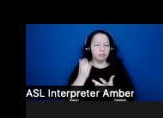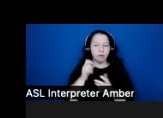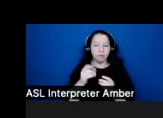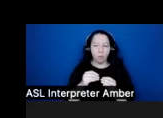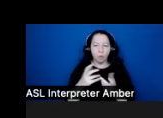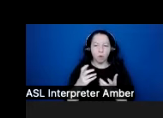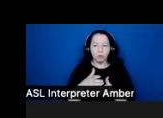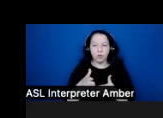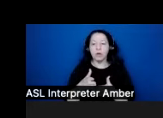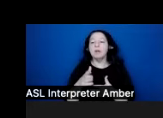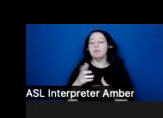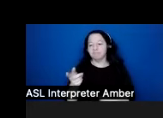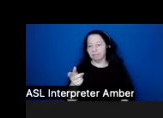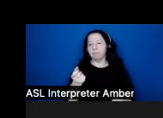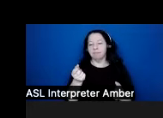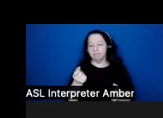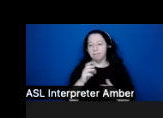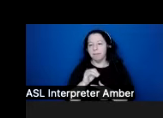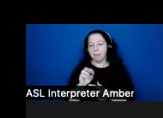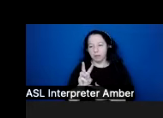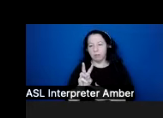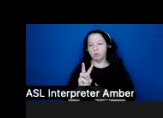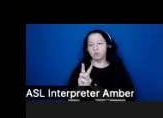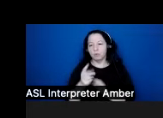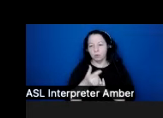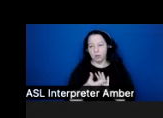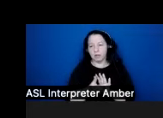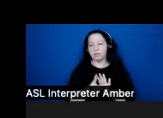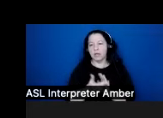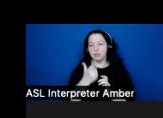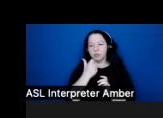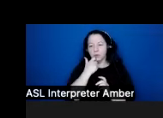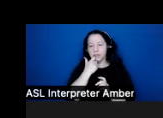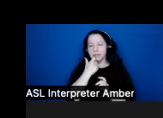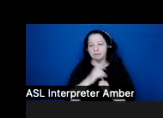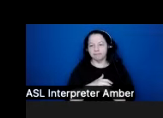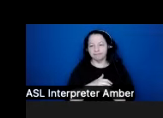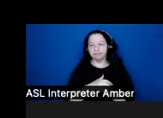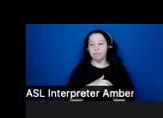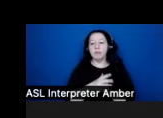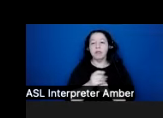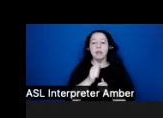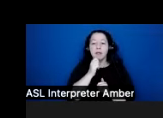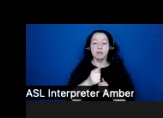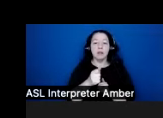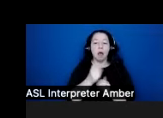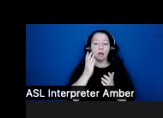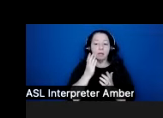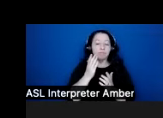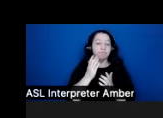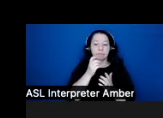of MMIW legislation, most recently. Absolutely Not Invisible Act Commission work and report. Thanks,